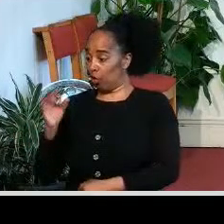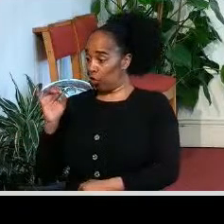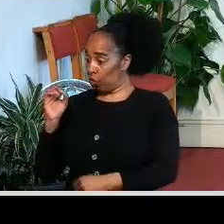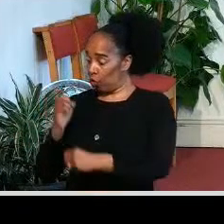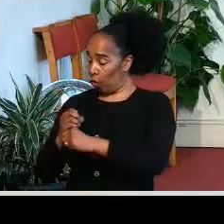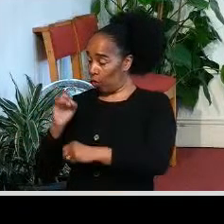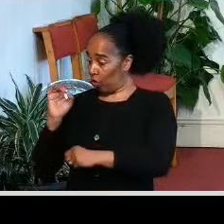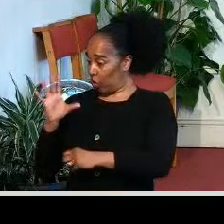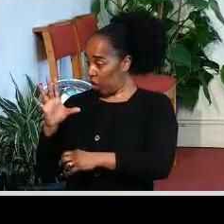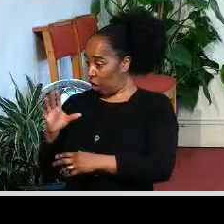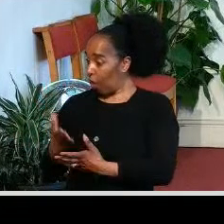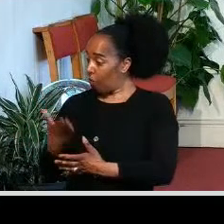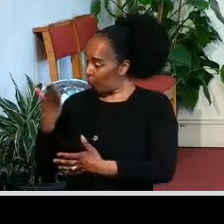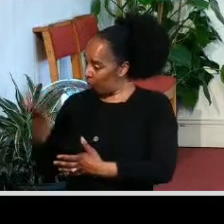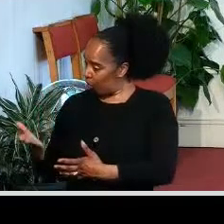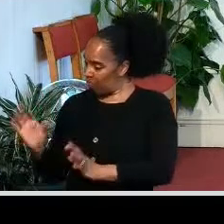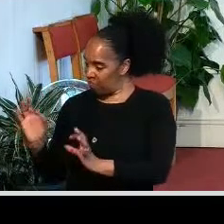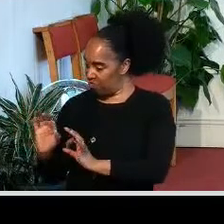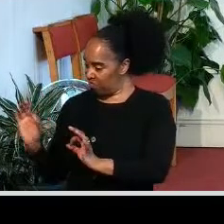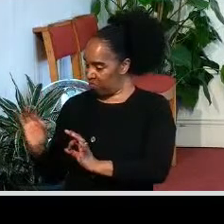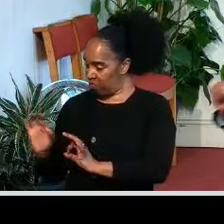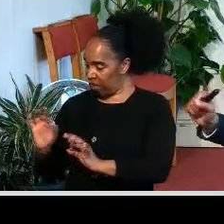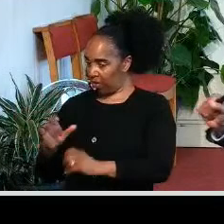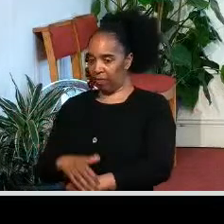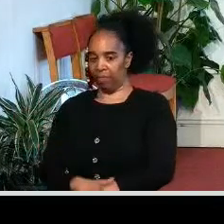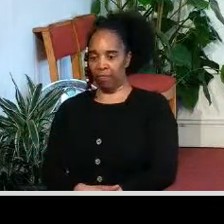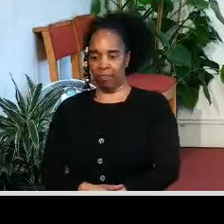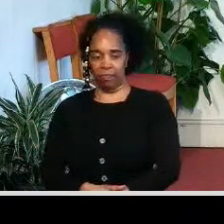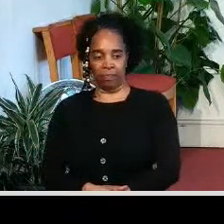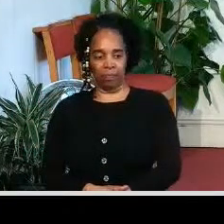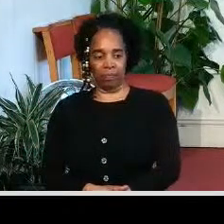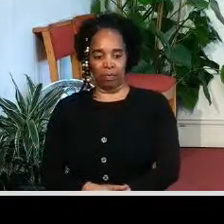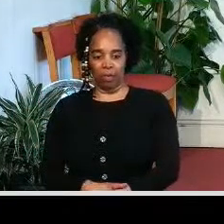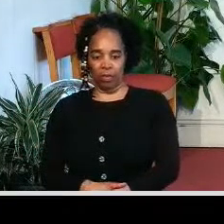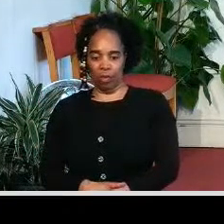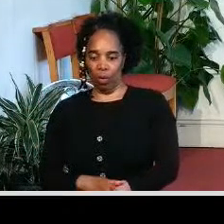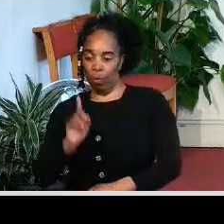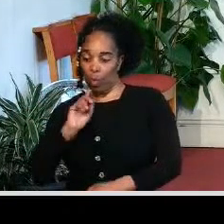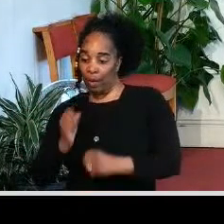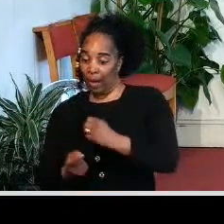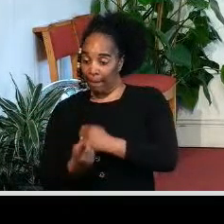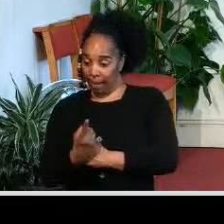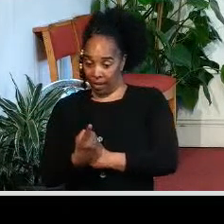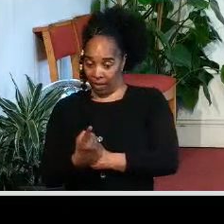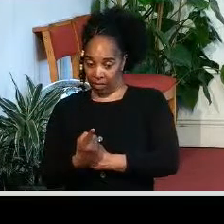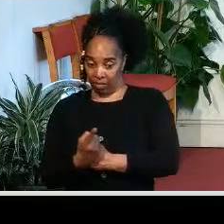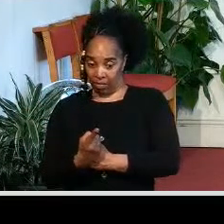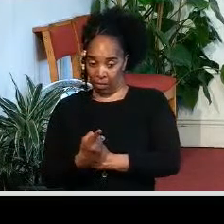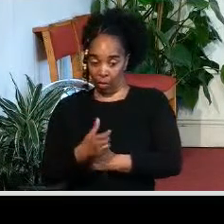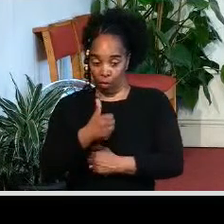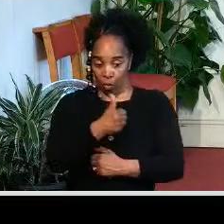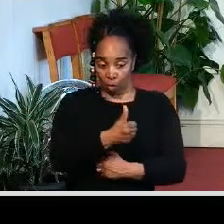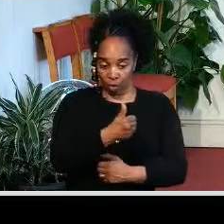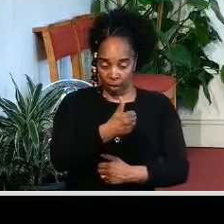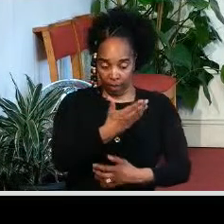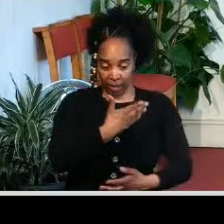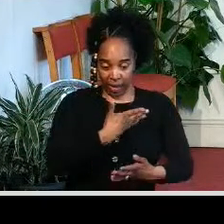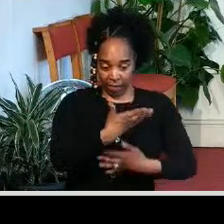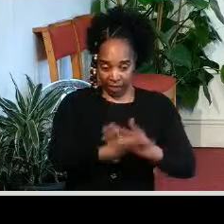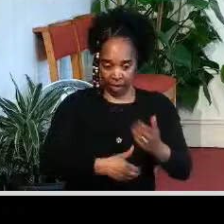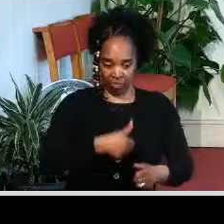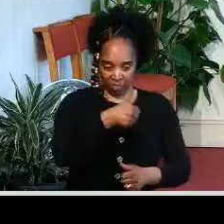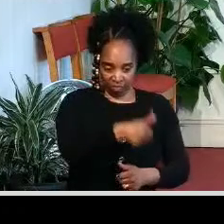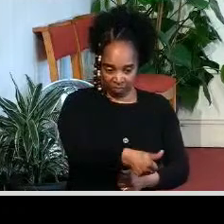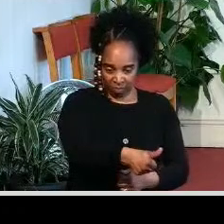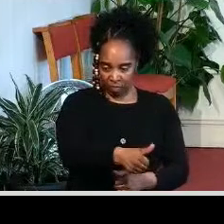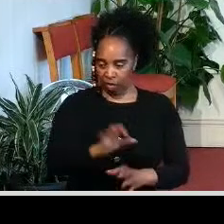good outcomes. So this is looking at consequences now. So for these individuals, they may not be able to